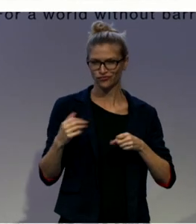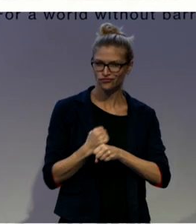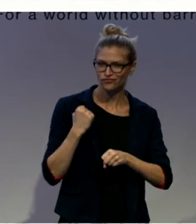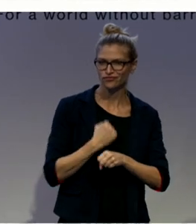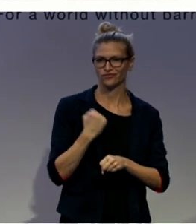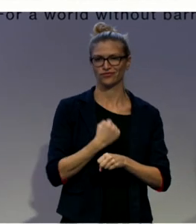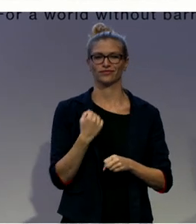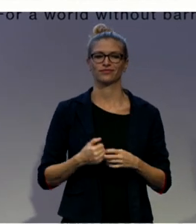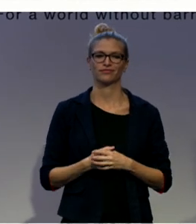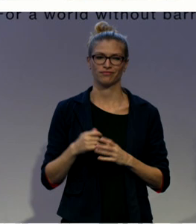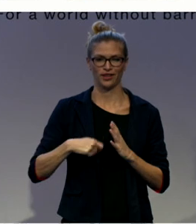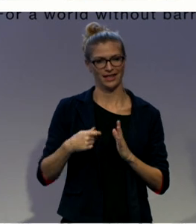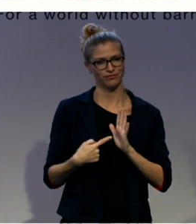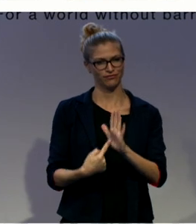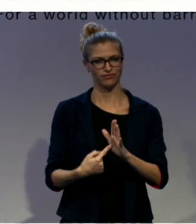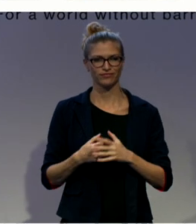Por ejemplo,